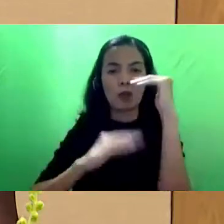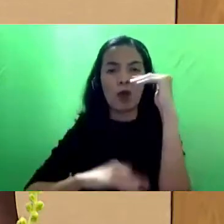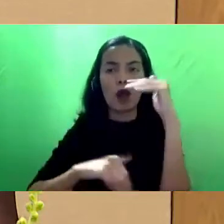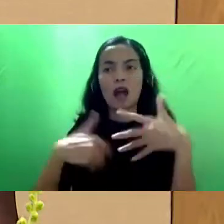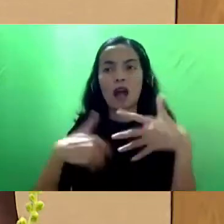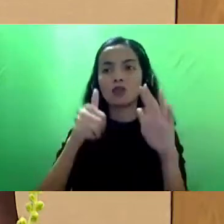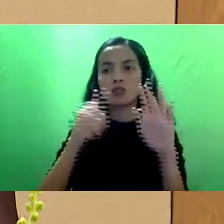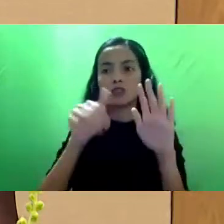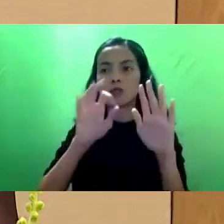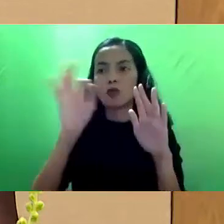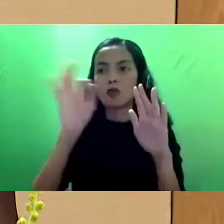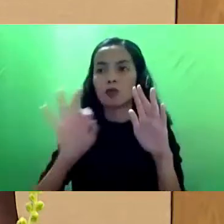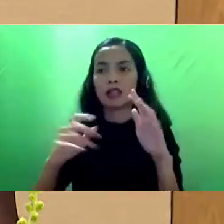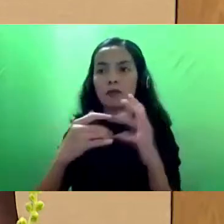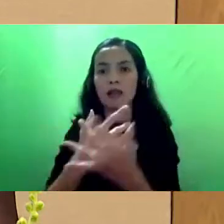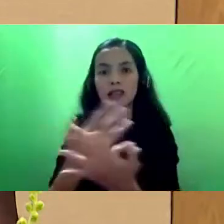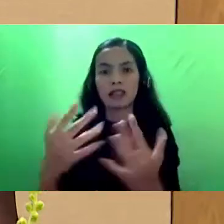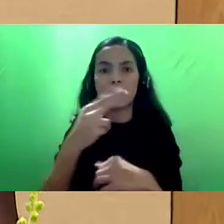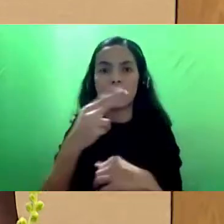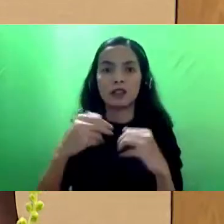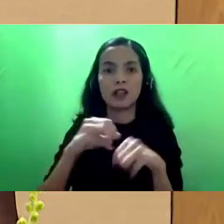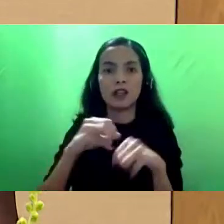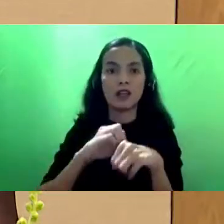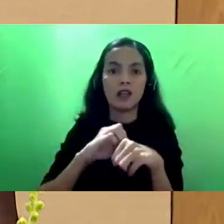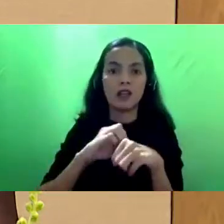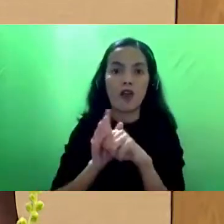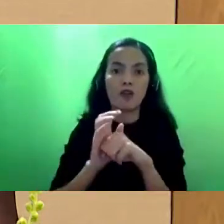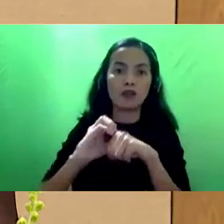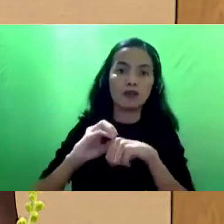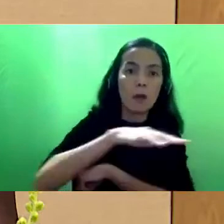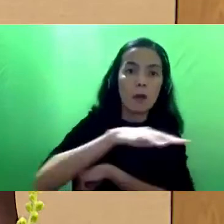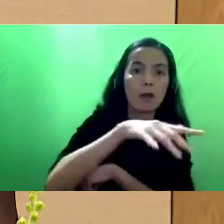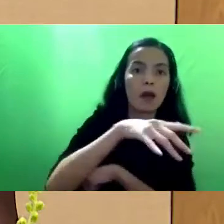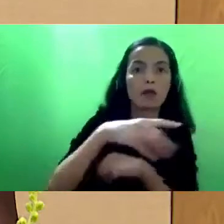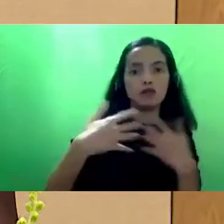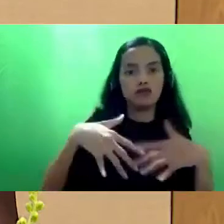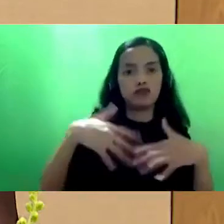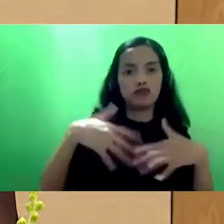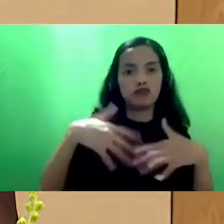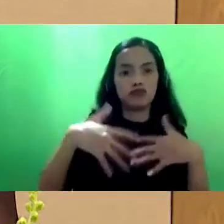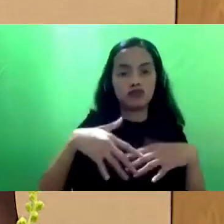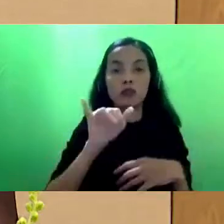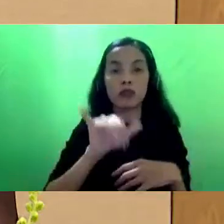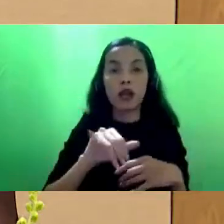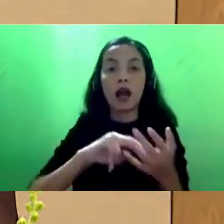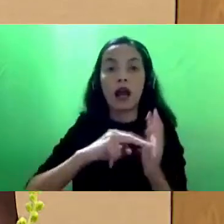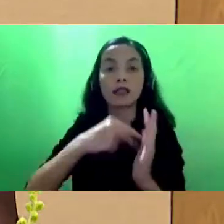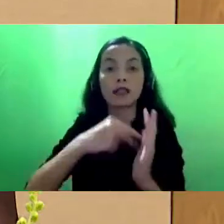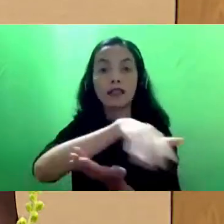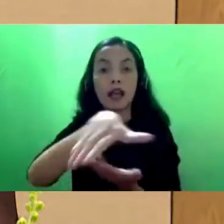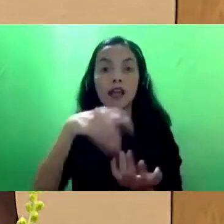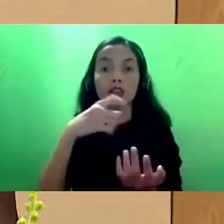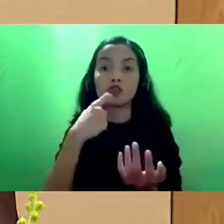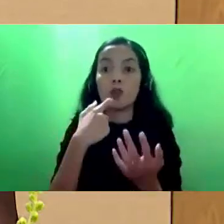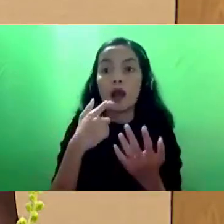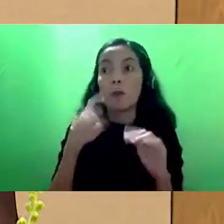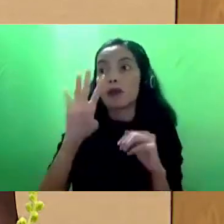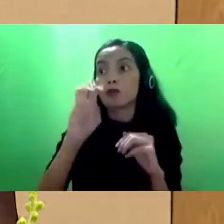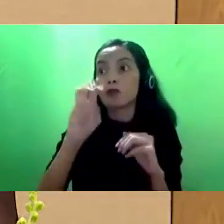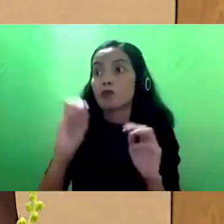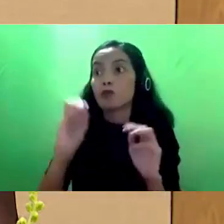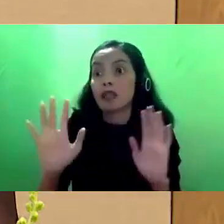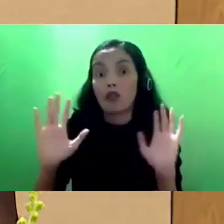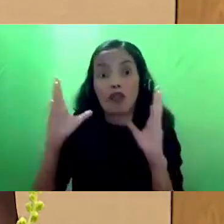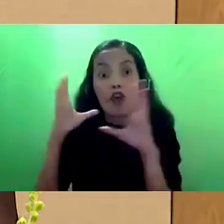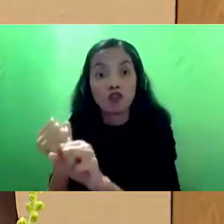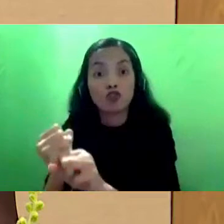actually affected by the pandemic. So when the data only can cover the bottom 40%, so the challenge is how